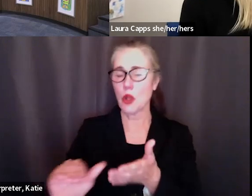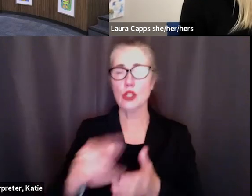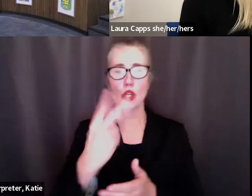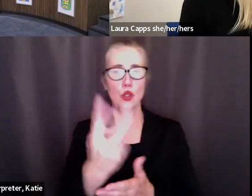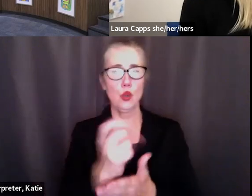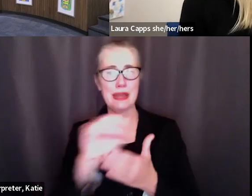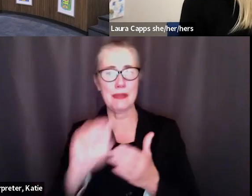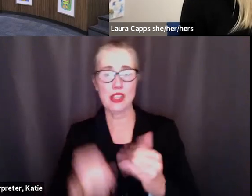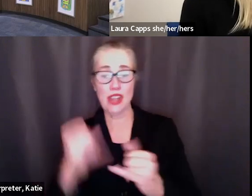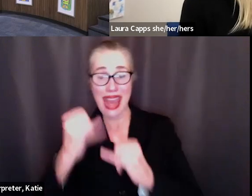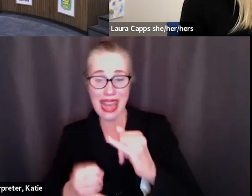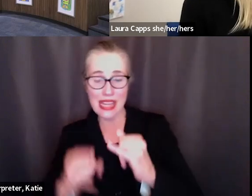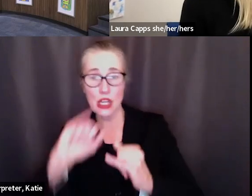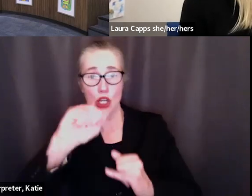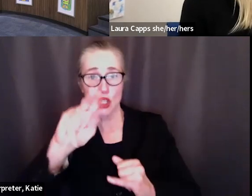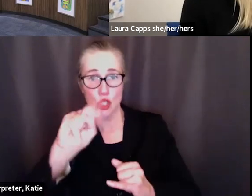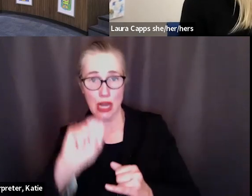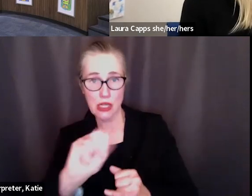2023